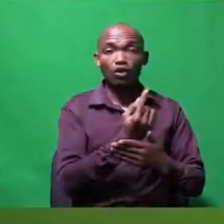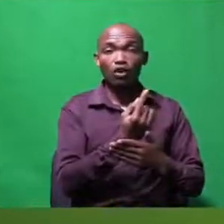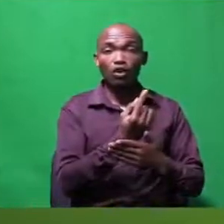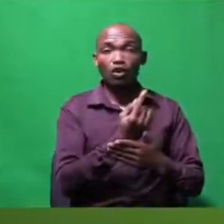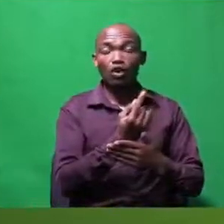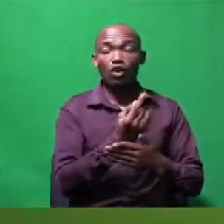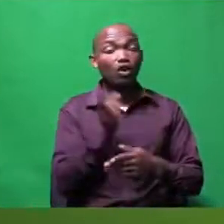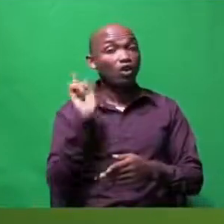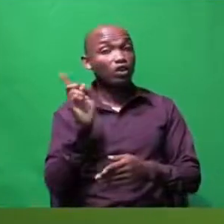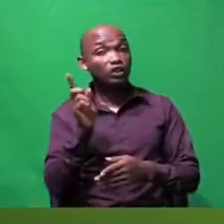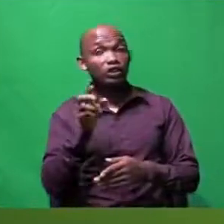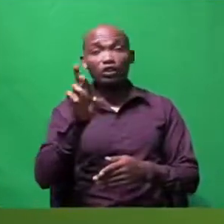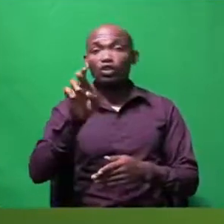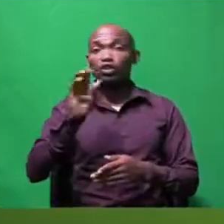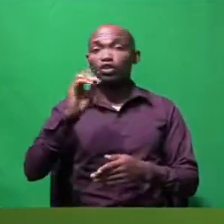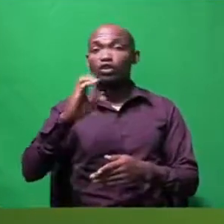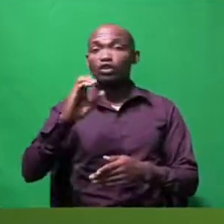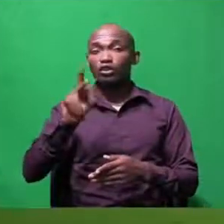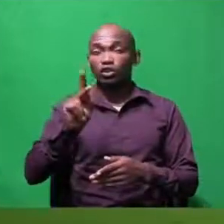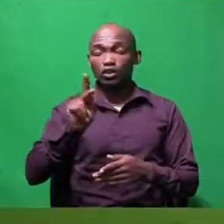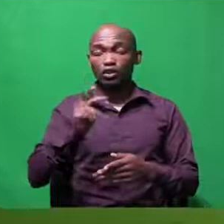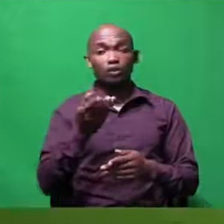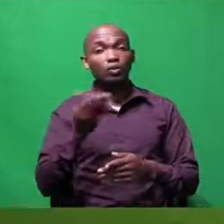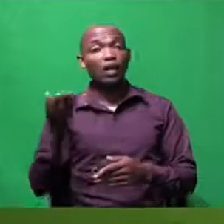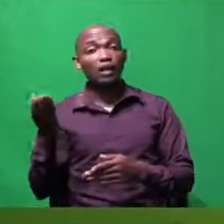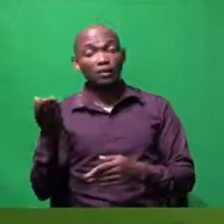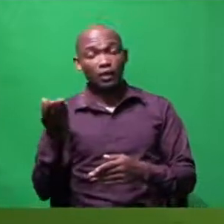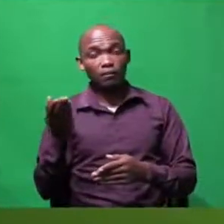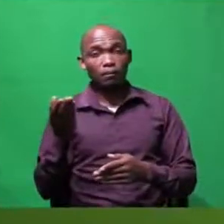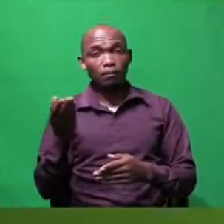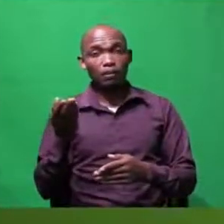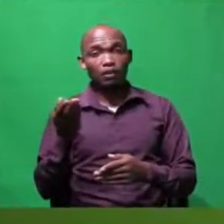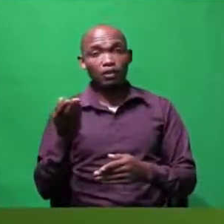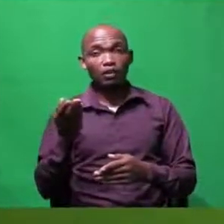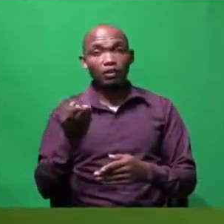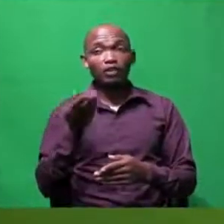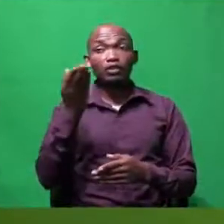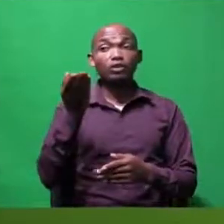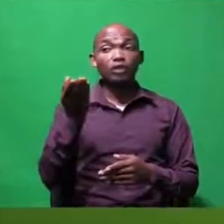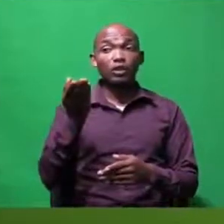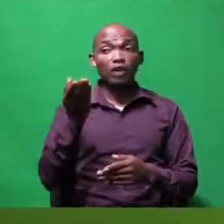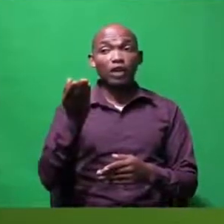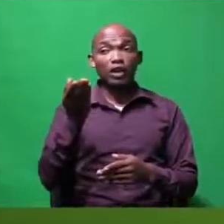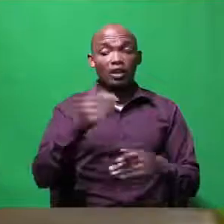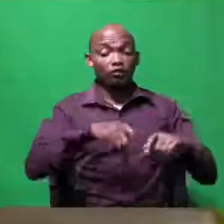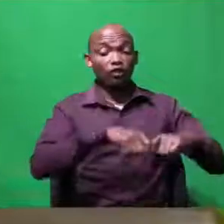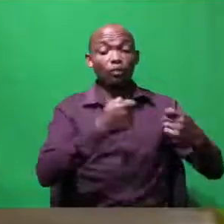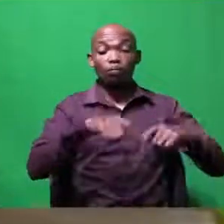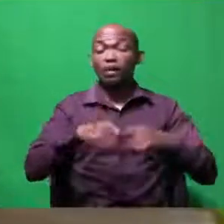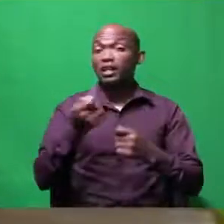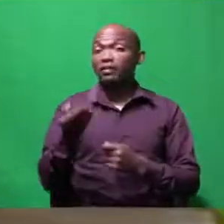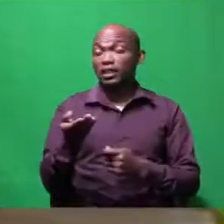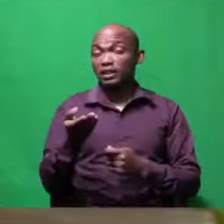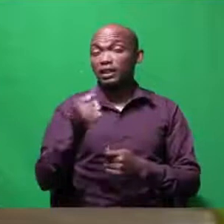original rock to new rock. It means that if we break this igneous rock into